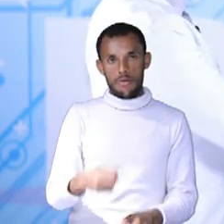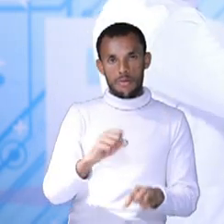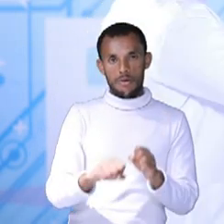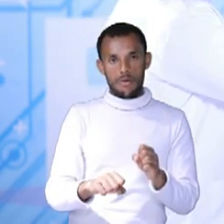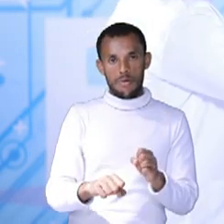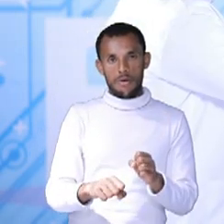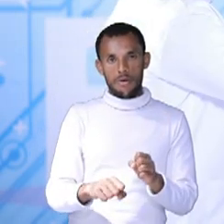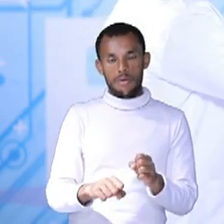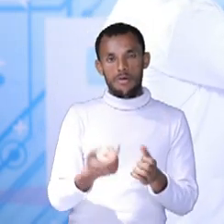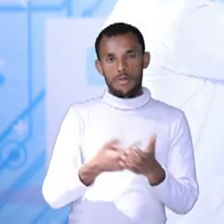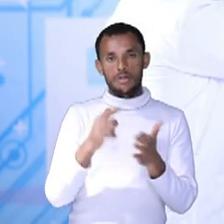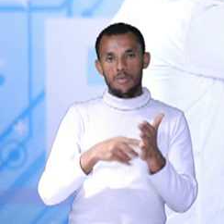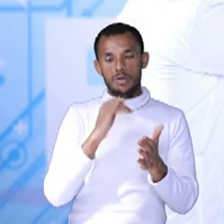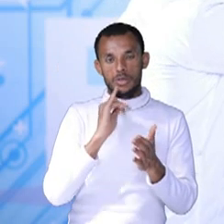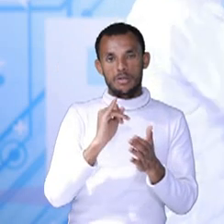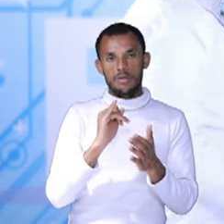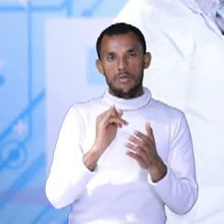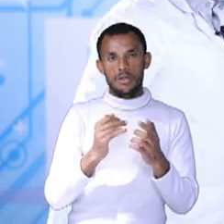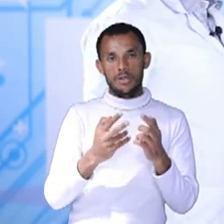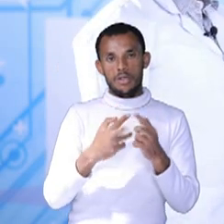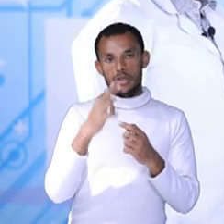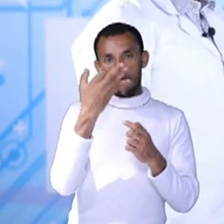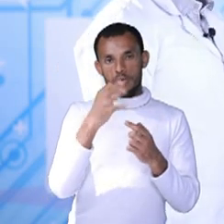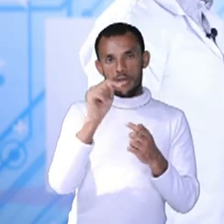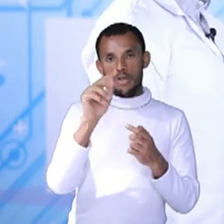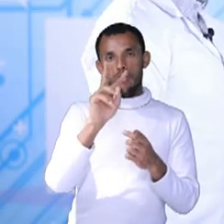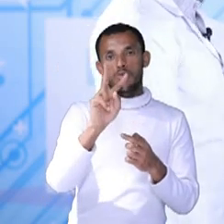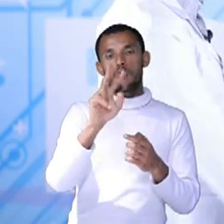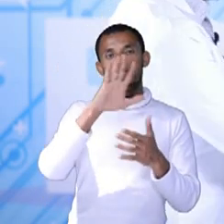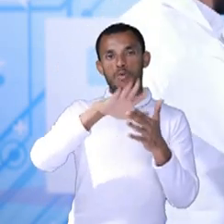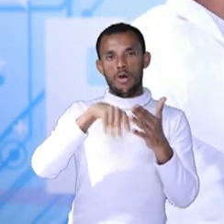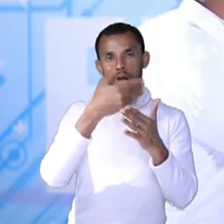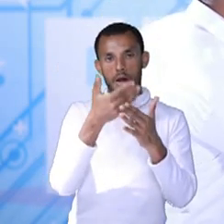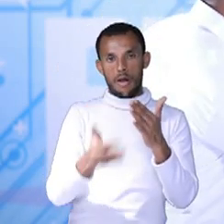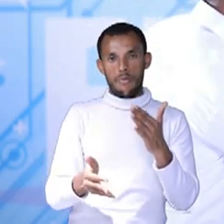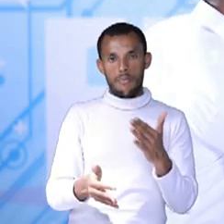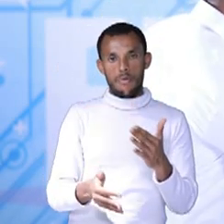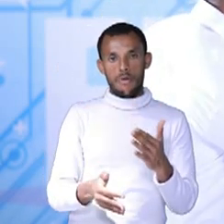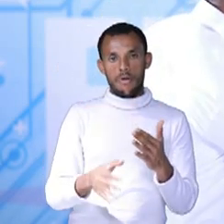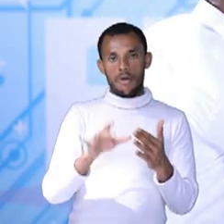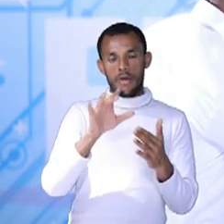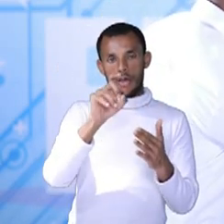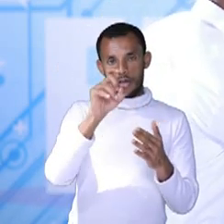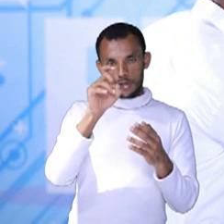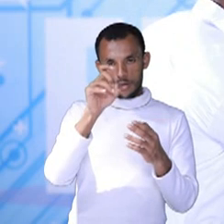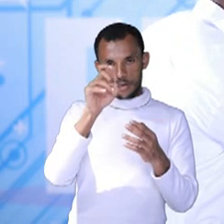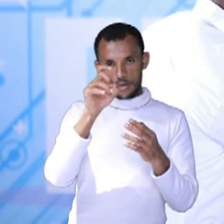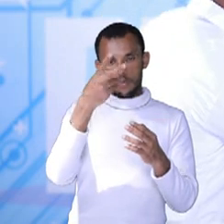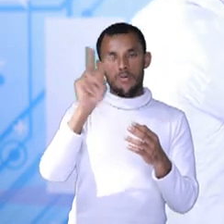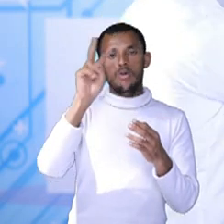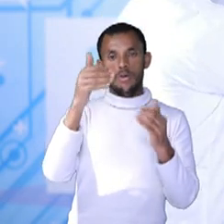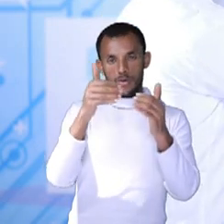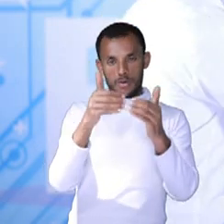So this point is the intersection of the two graphs. Therefore, x squared